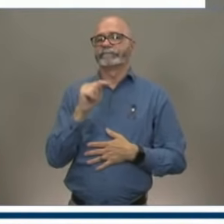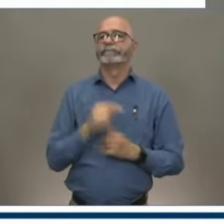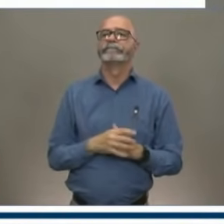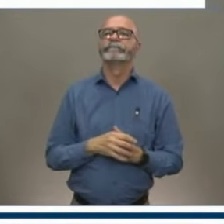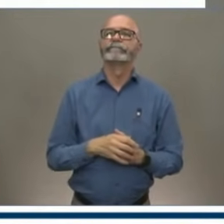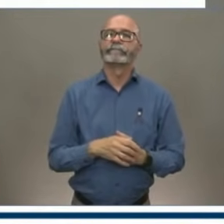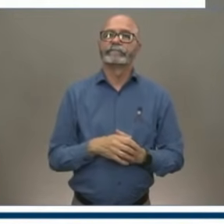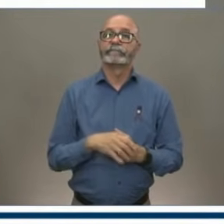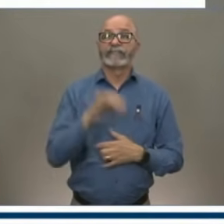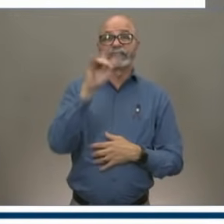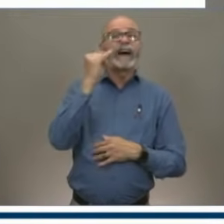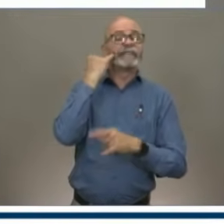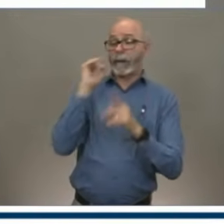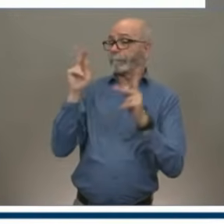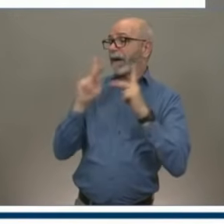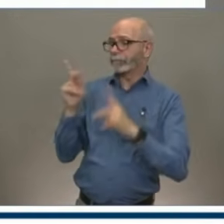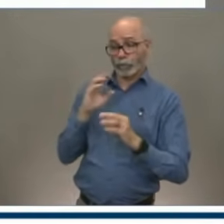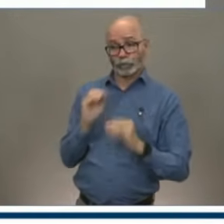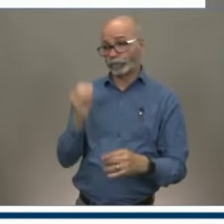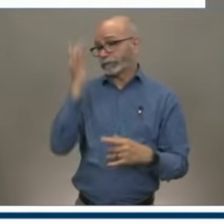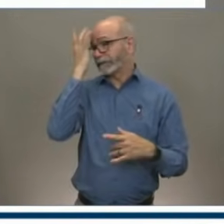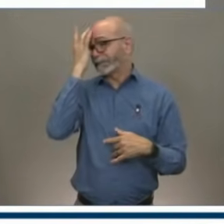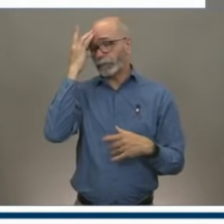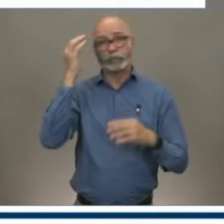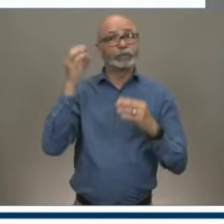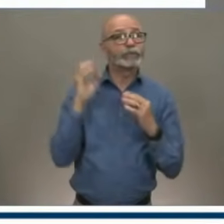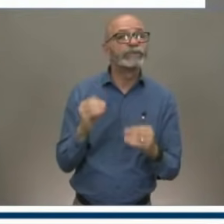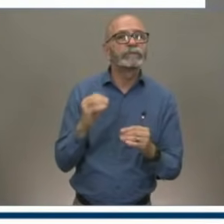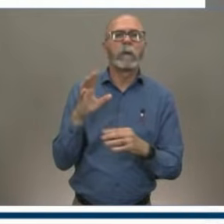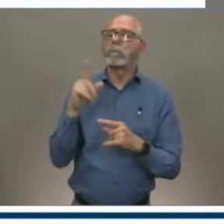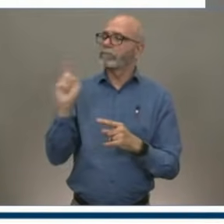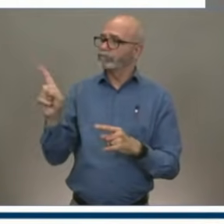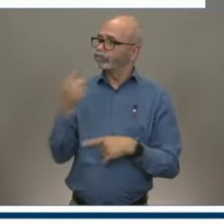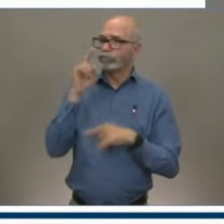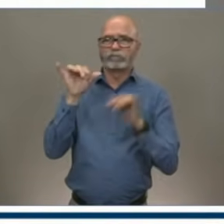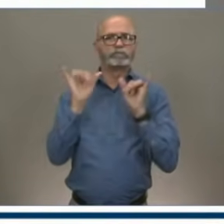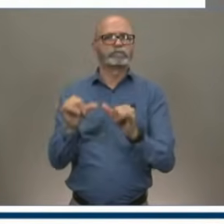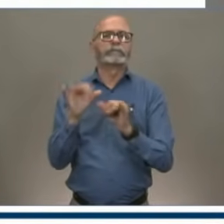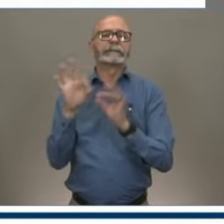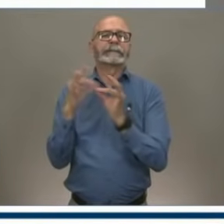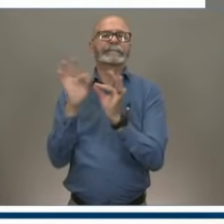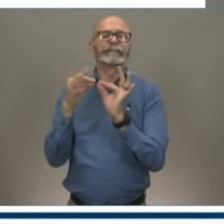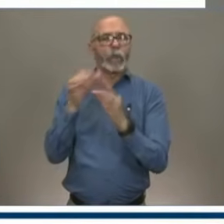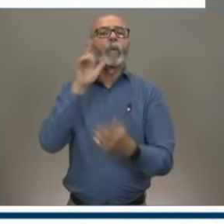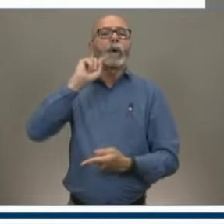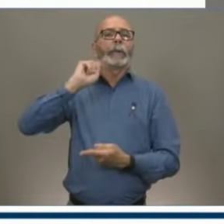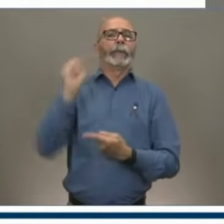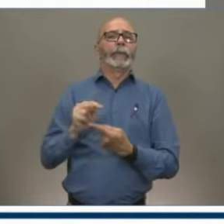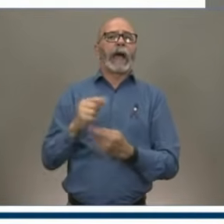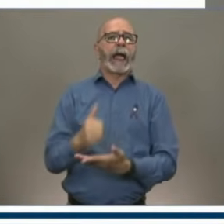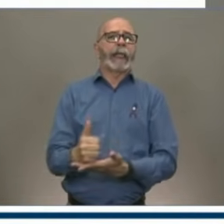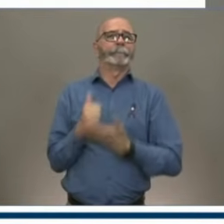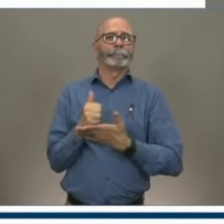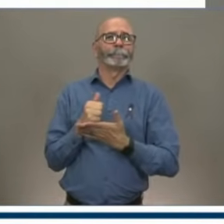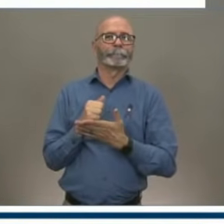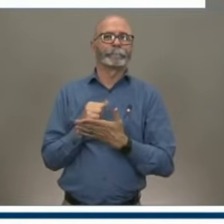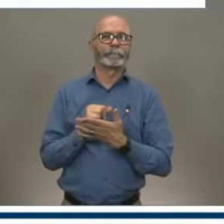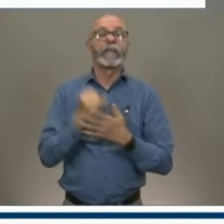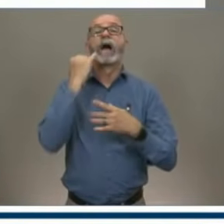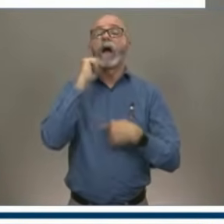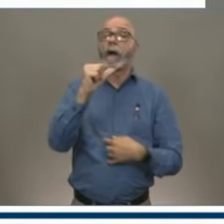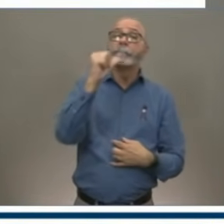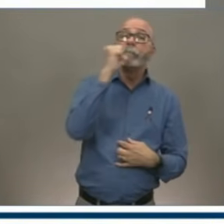in protecting our communities during the second wave. We've already seen that with our testing of bar staff and patrons.